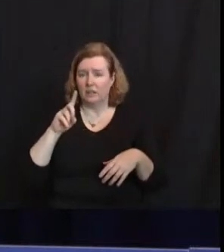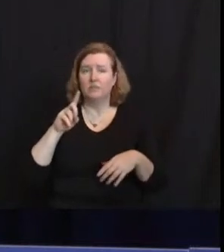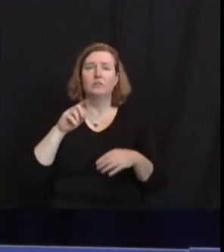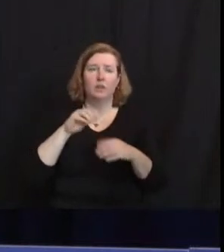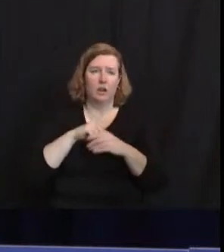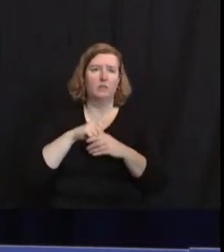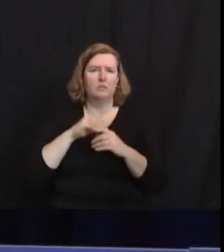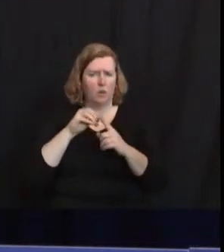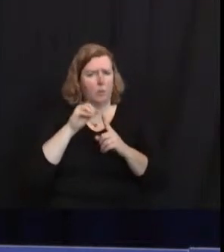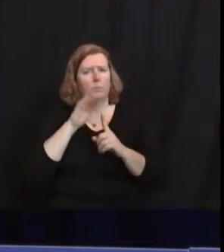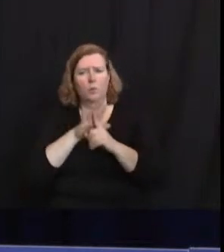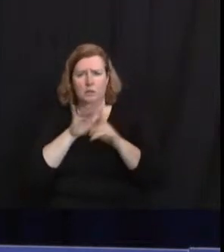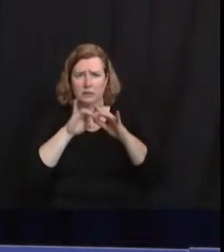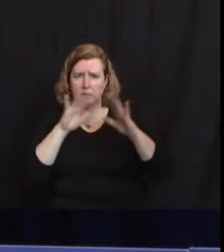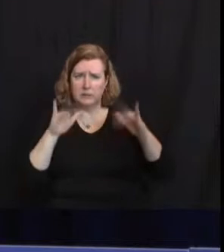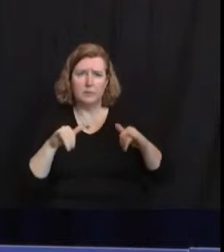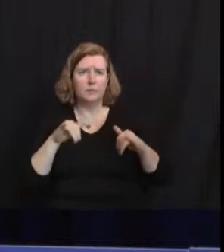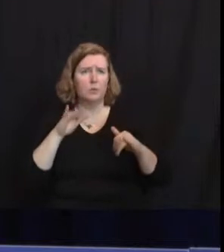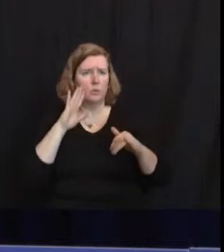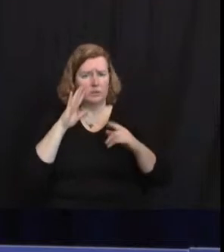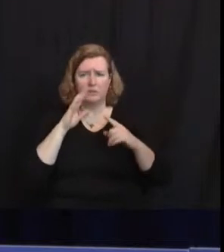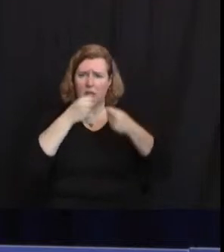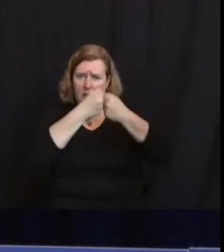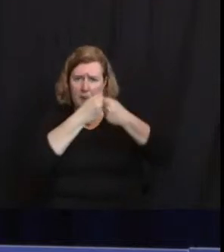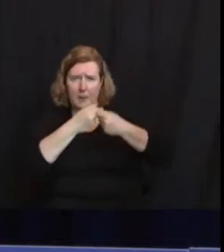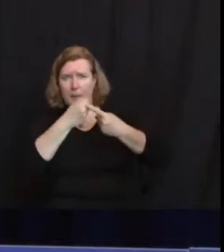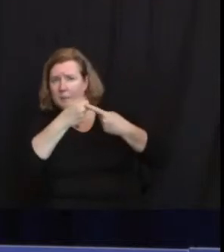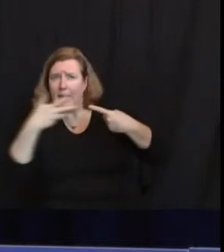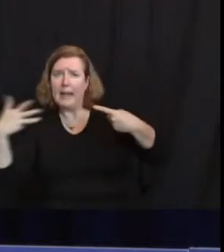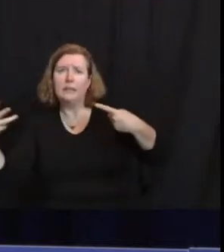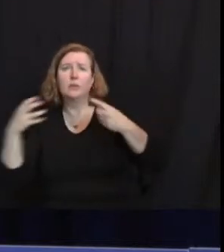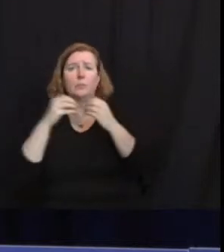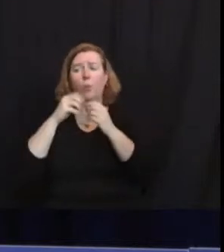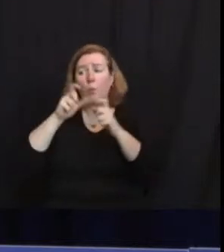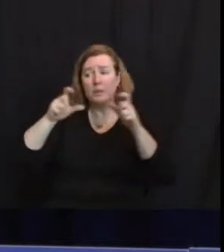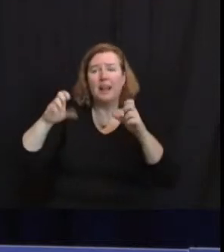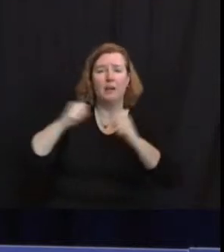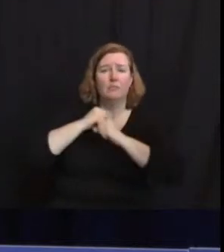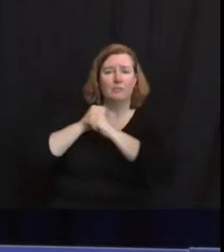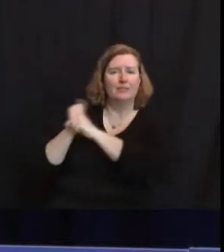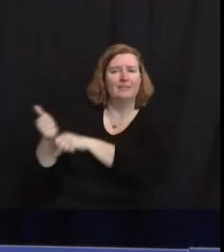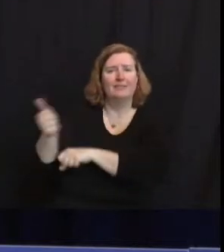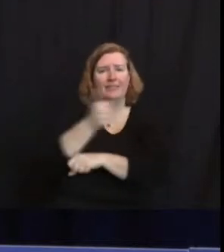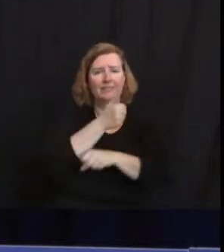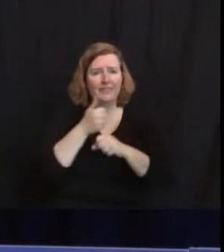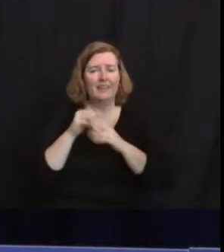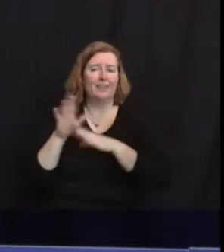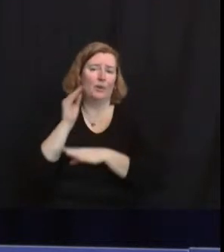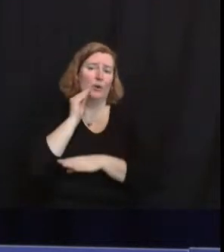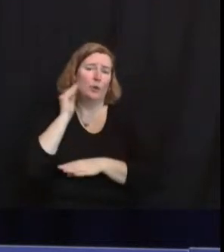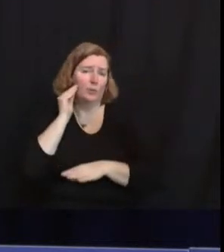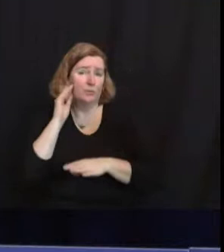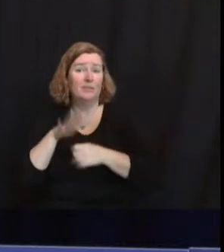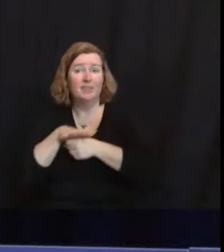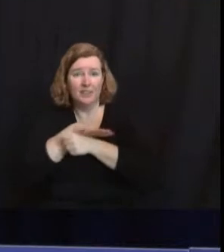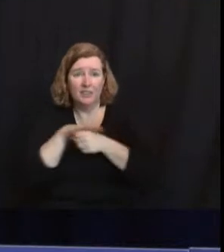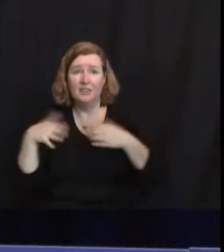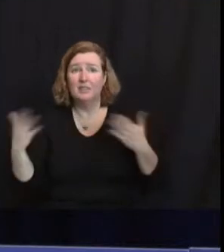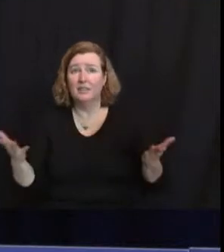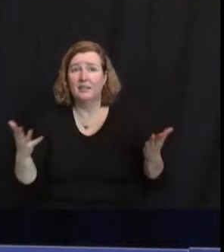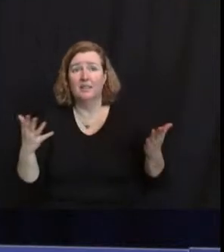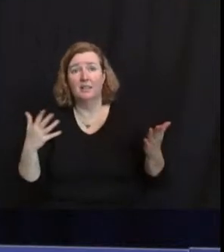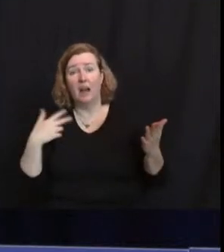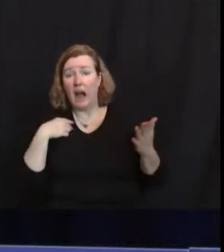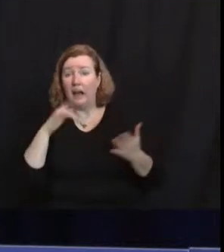will expand to allow more residents to protect themselves, their loved ones, and their communities. iPhone users